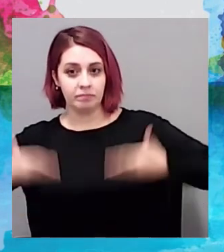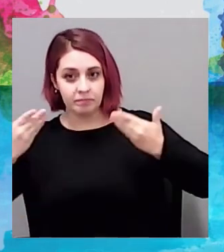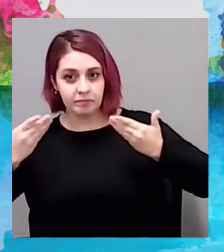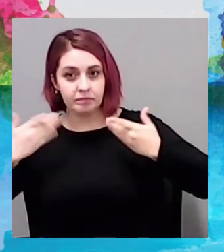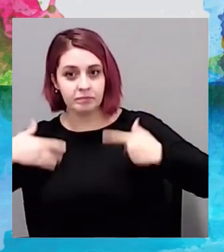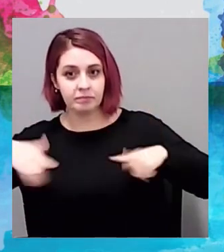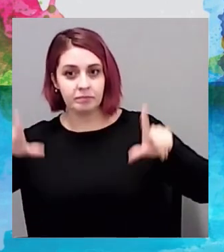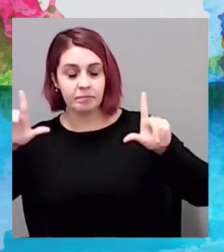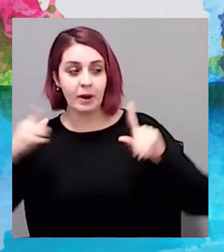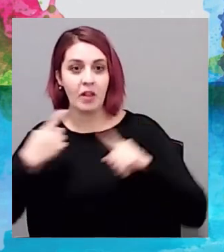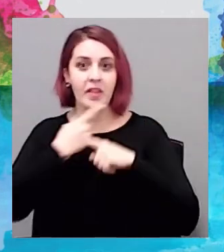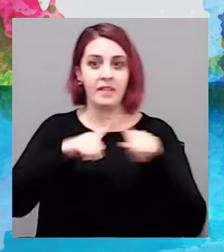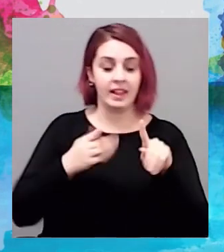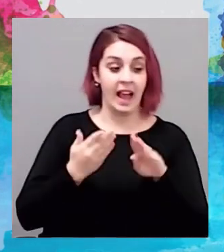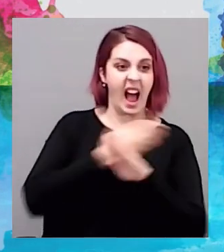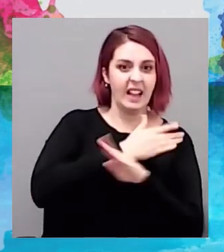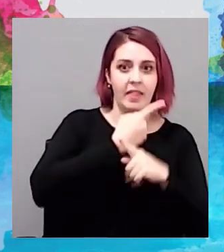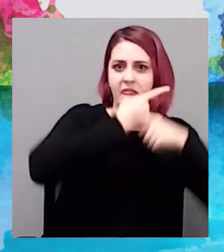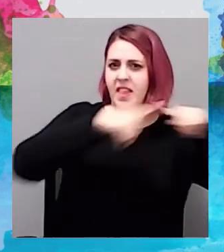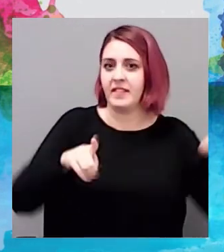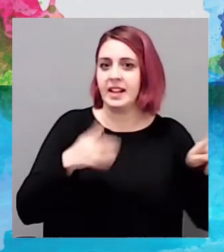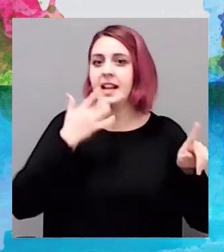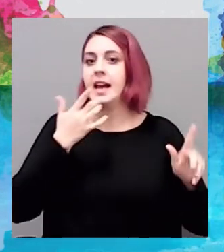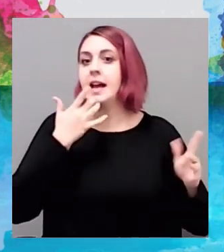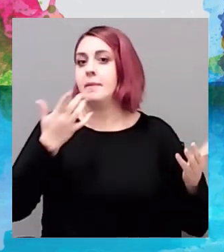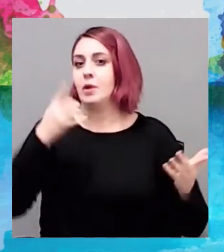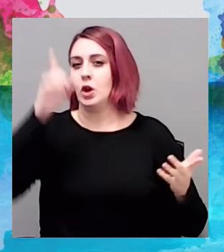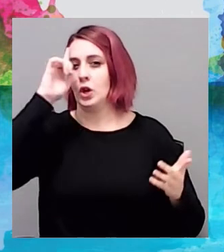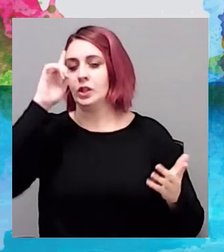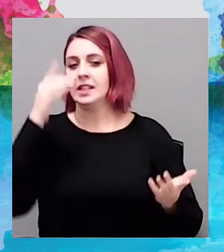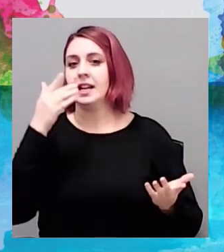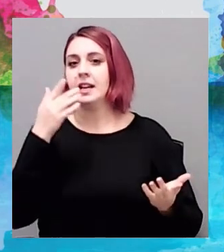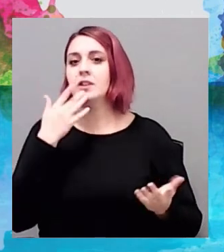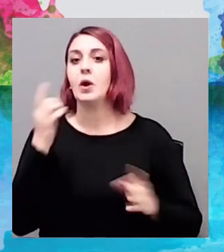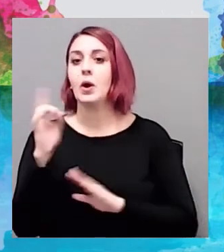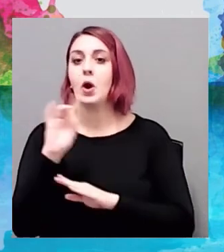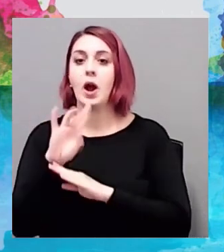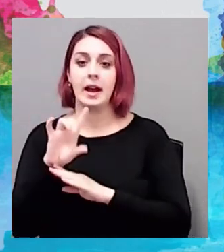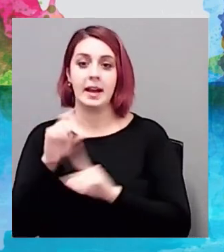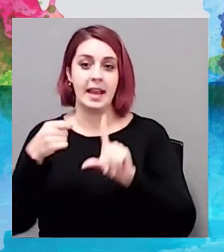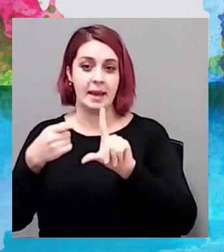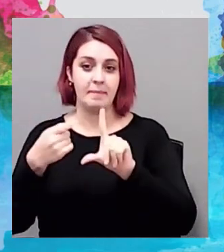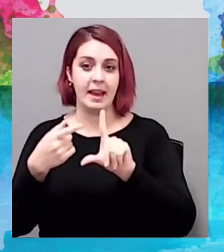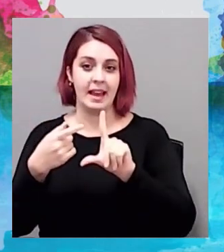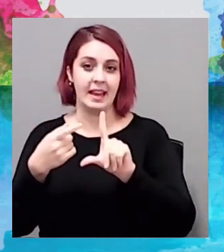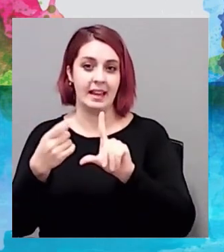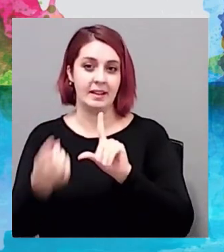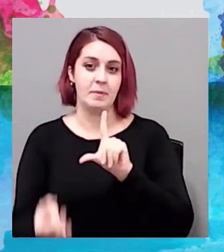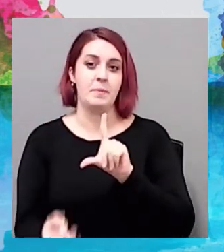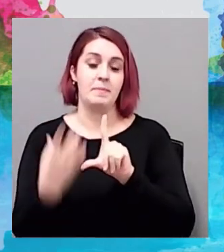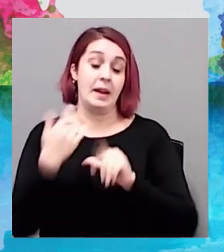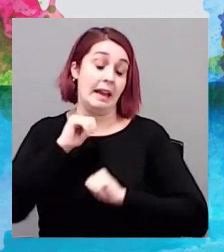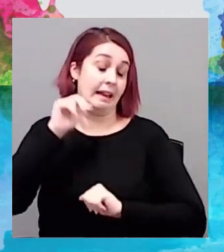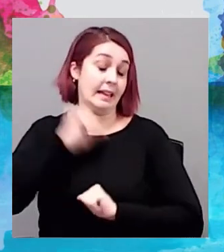But it's completely different from the previous painting. What are the differences? In your communications with me, in